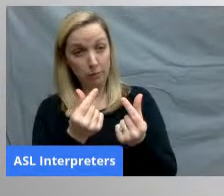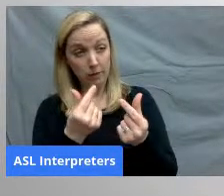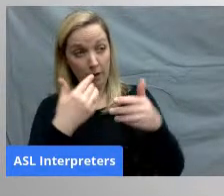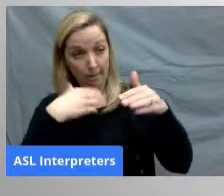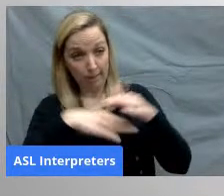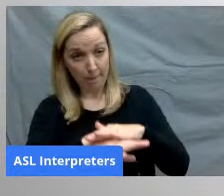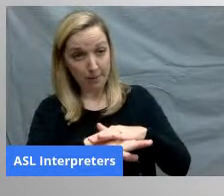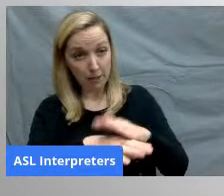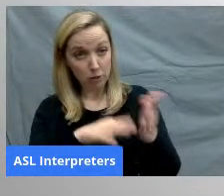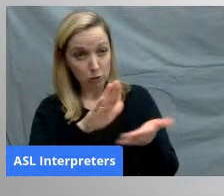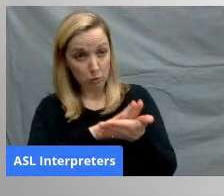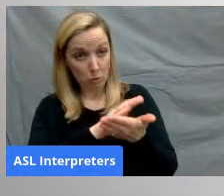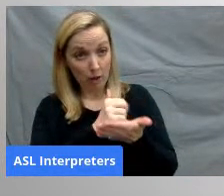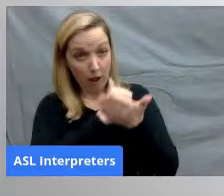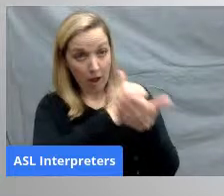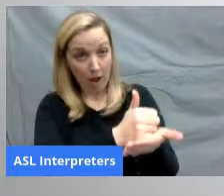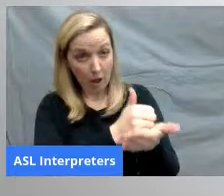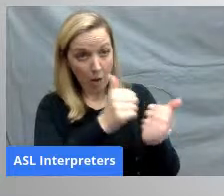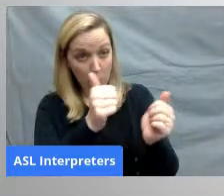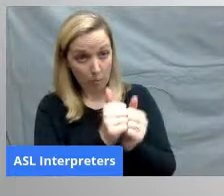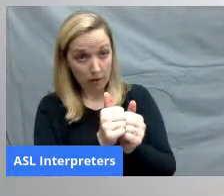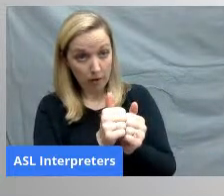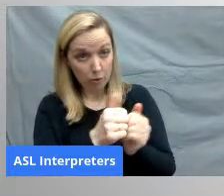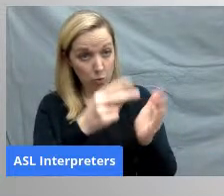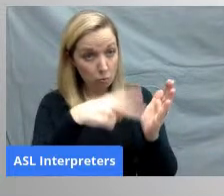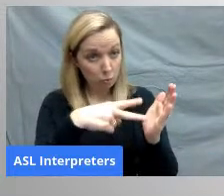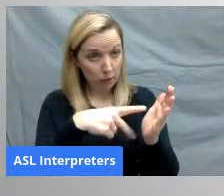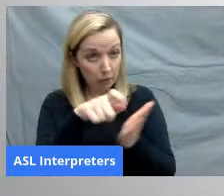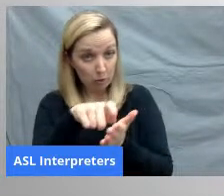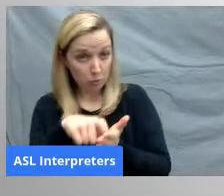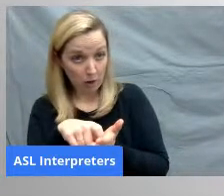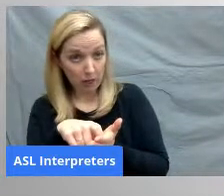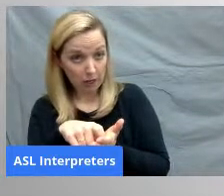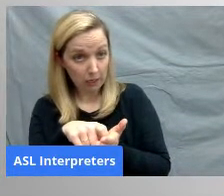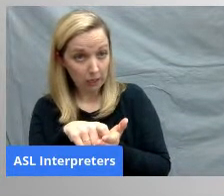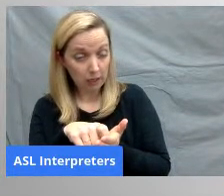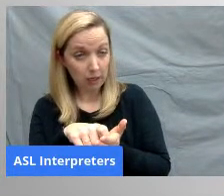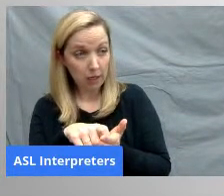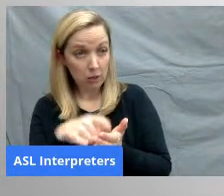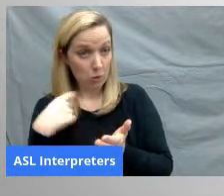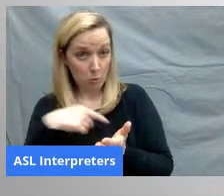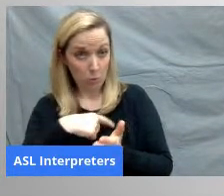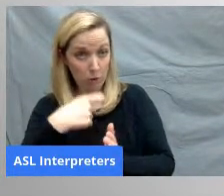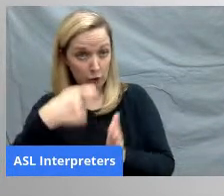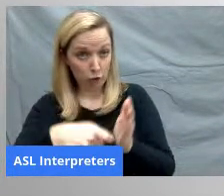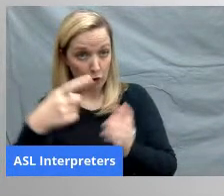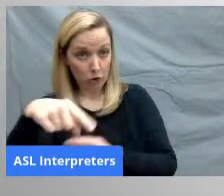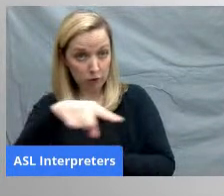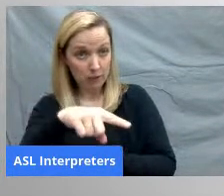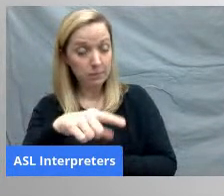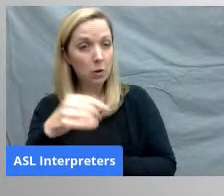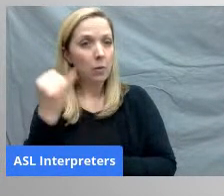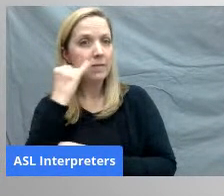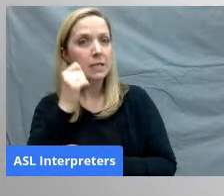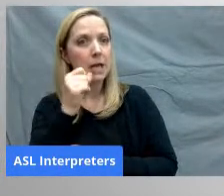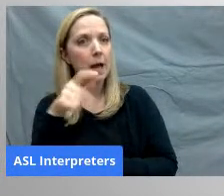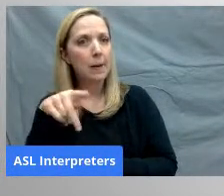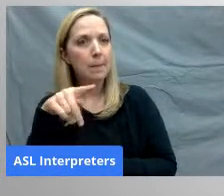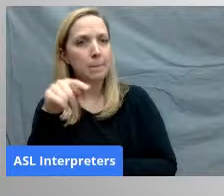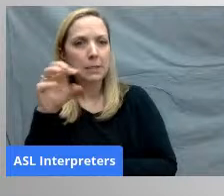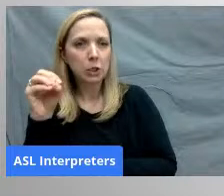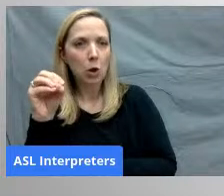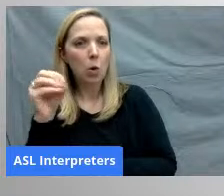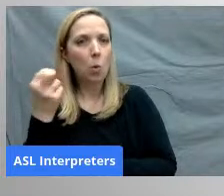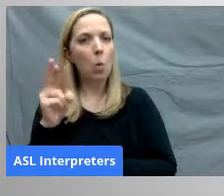not the PTO or the LSGT, maybe it's a church group or maybe it's a community group, do